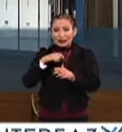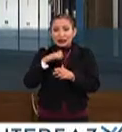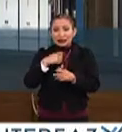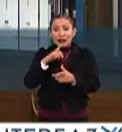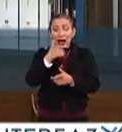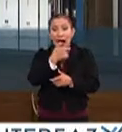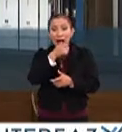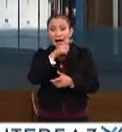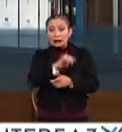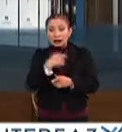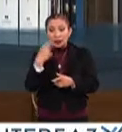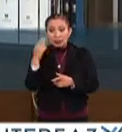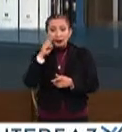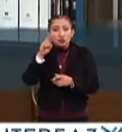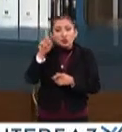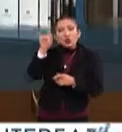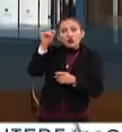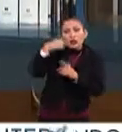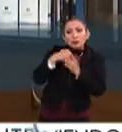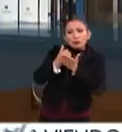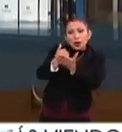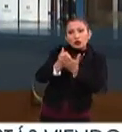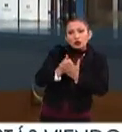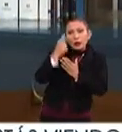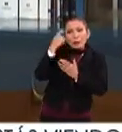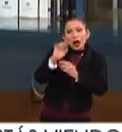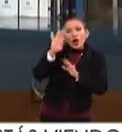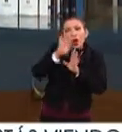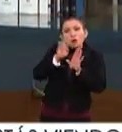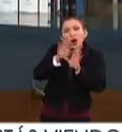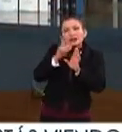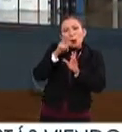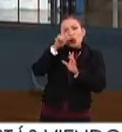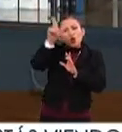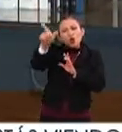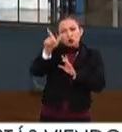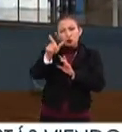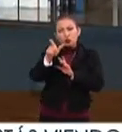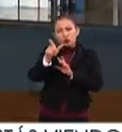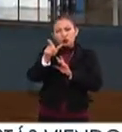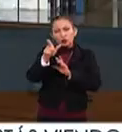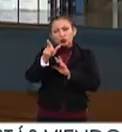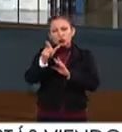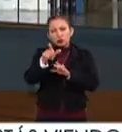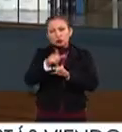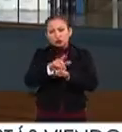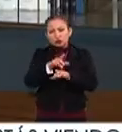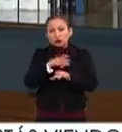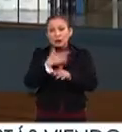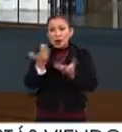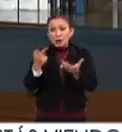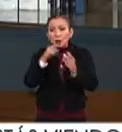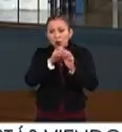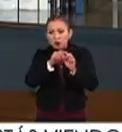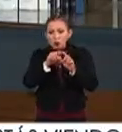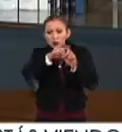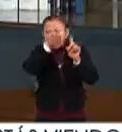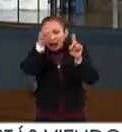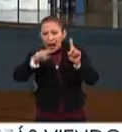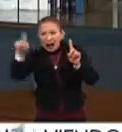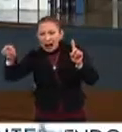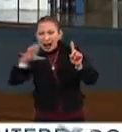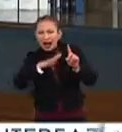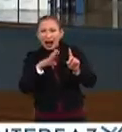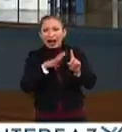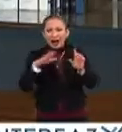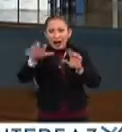Then we will need the pulsars. You know, they are like lighthouses. They swing a beam around